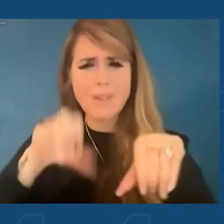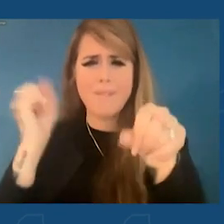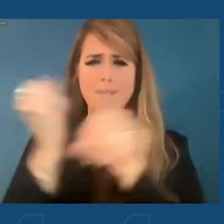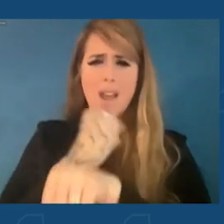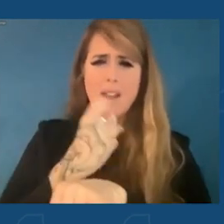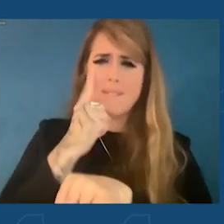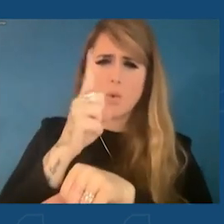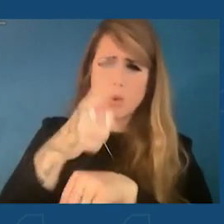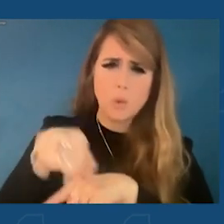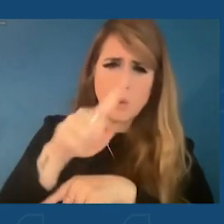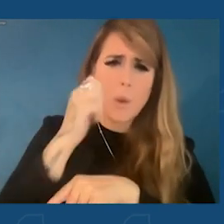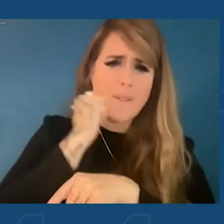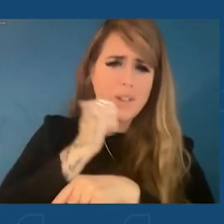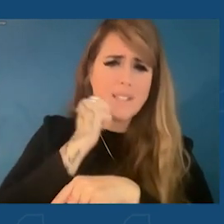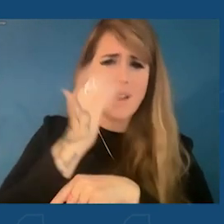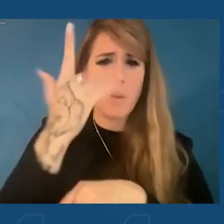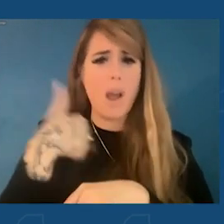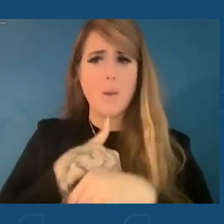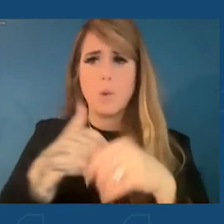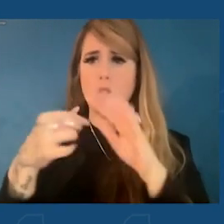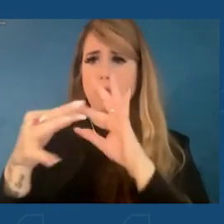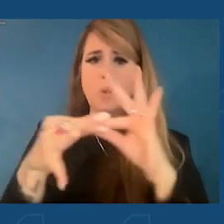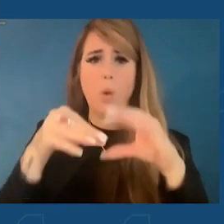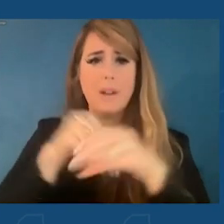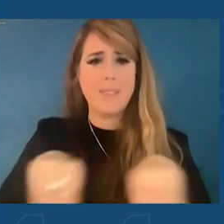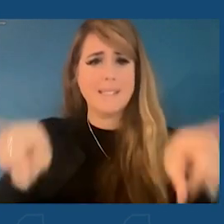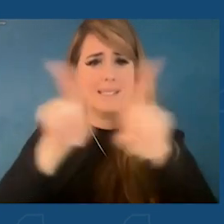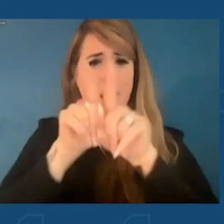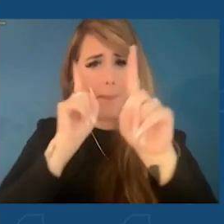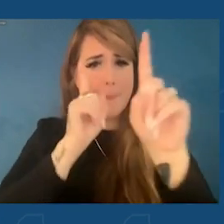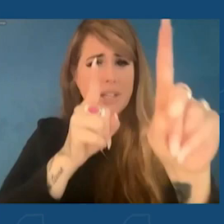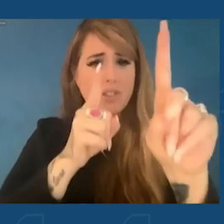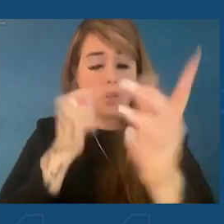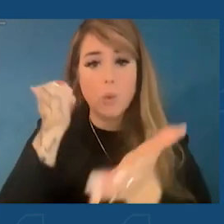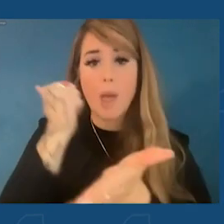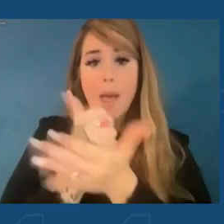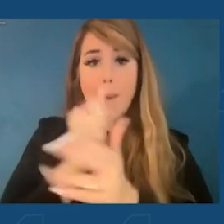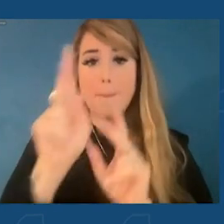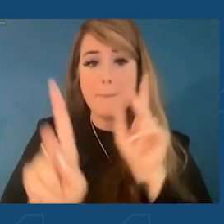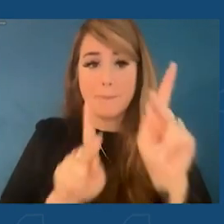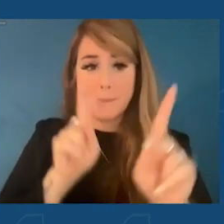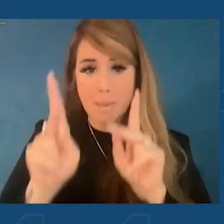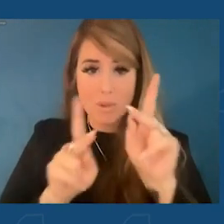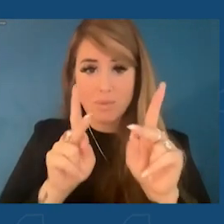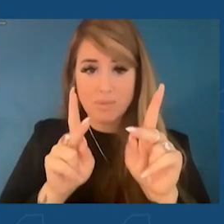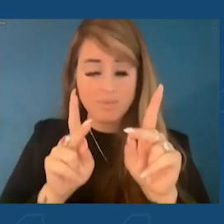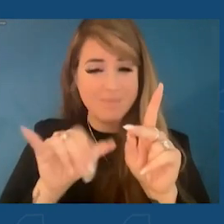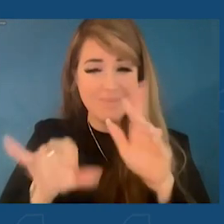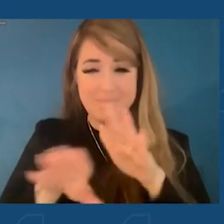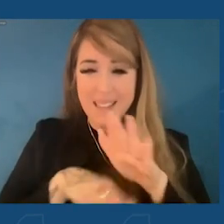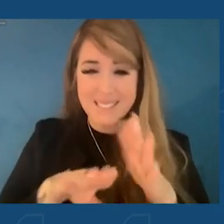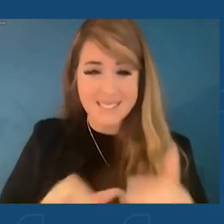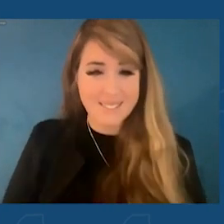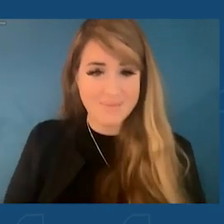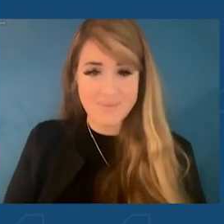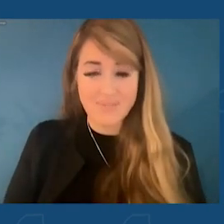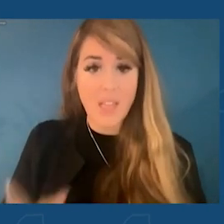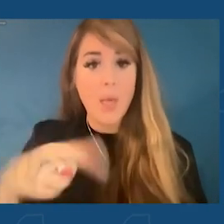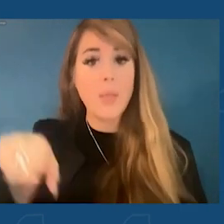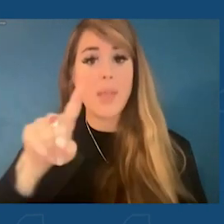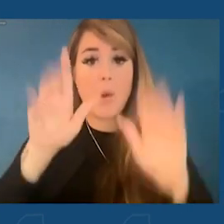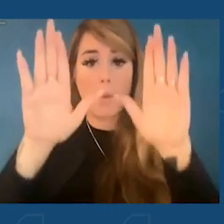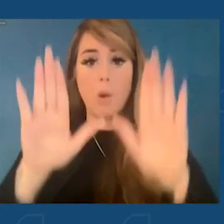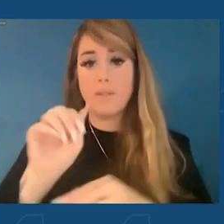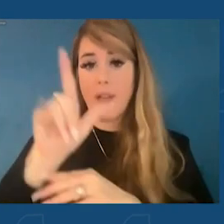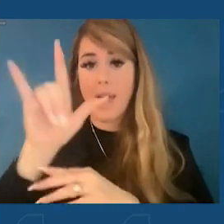single day, because we are joined in the same mission to help our people. It's that basic. And they were great allies during